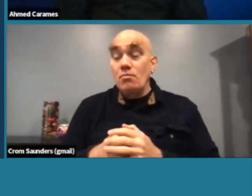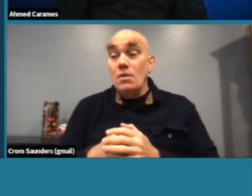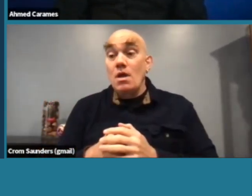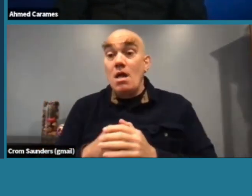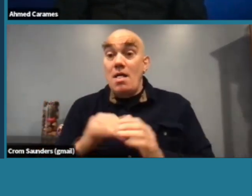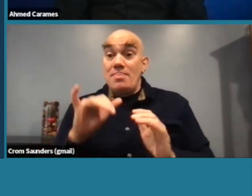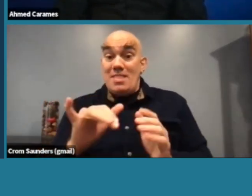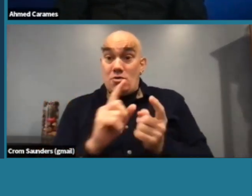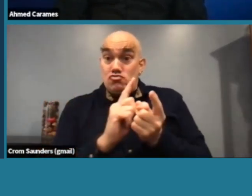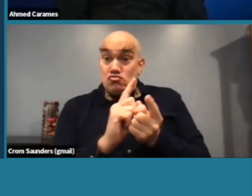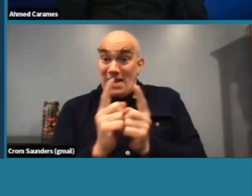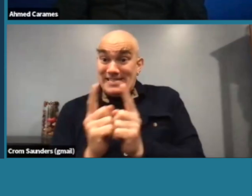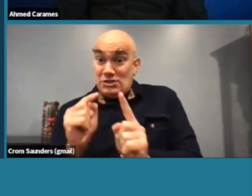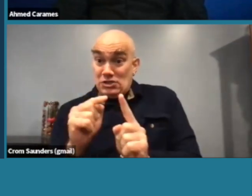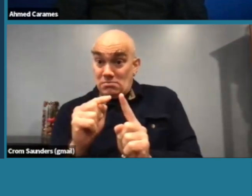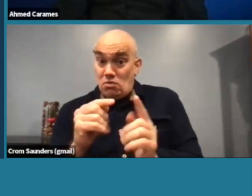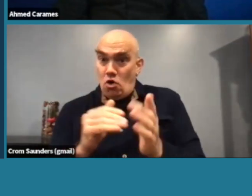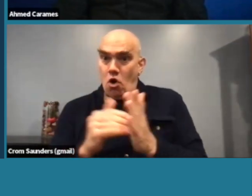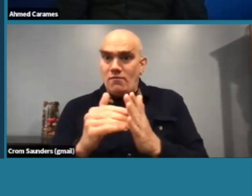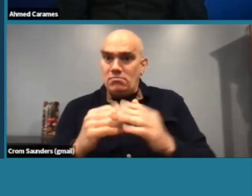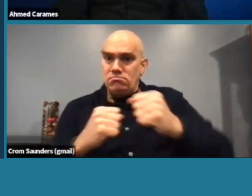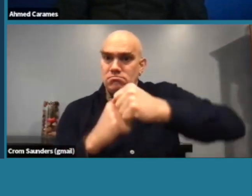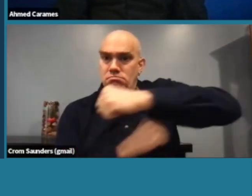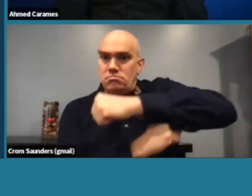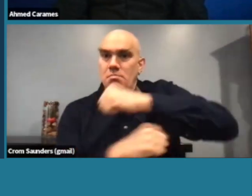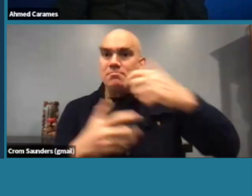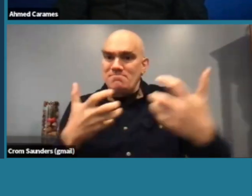sorts of varying signs.